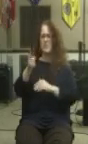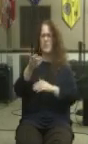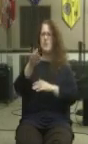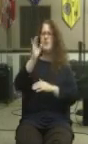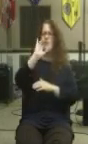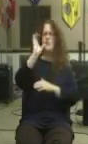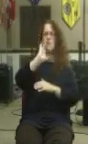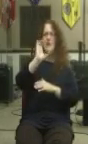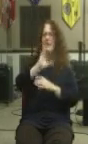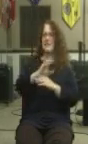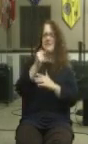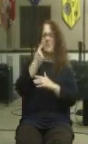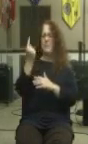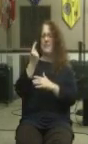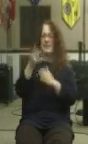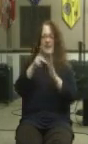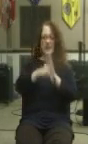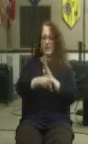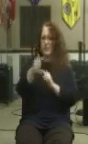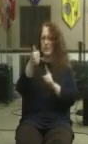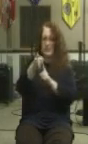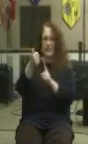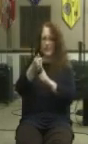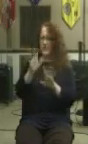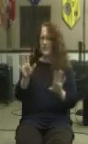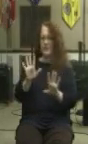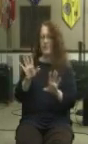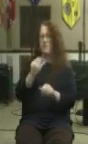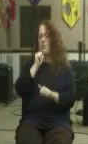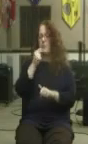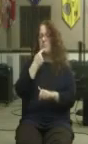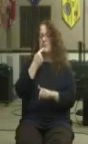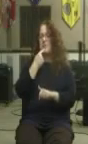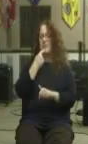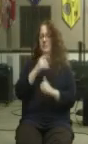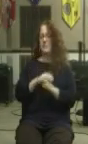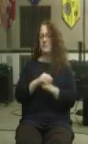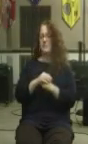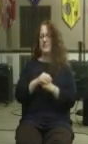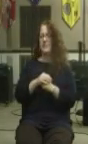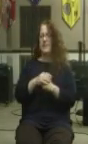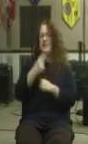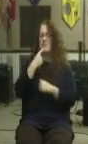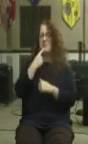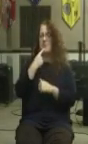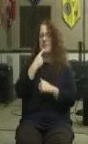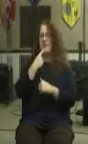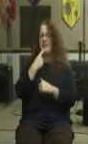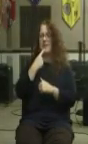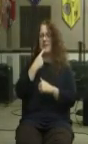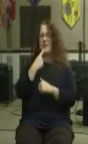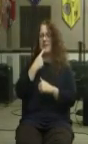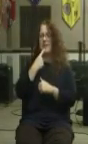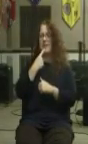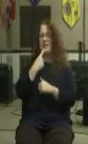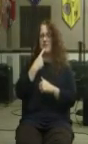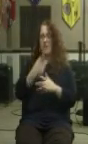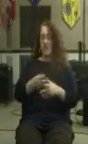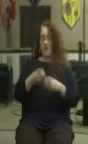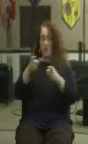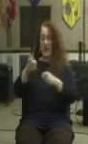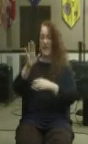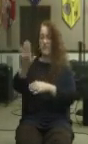No, I'm not asking you to drink some Kool-Aid and stuff and do that crazy. That's not what I'm saying. What I'm saying is